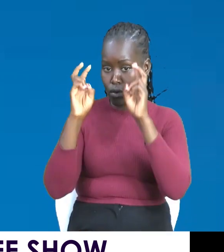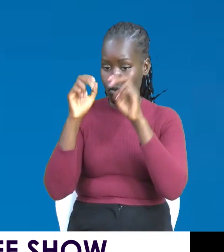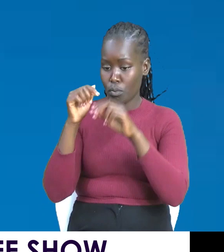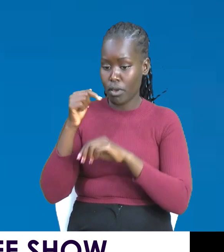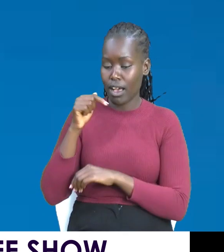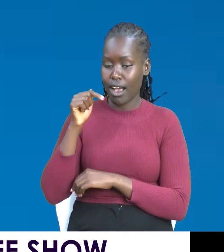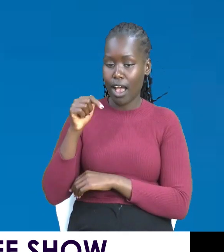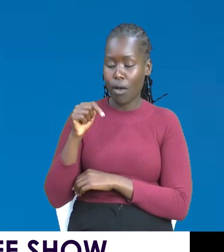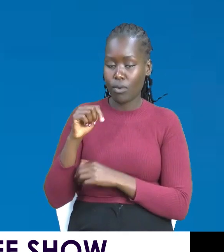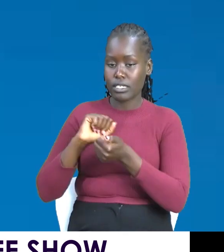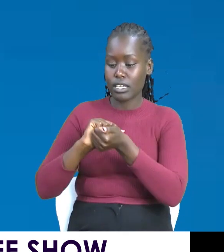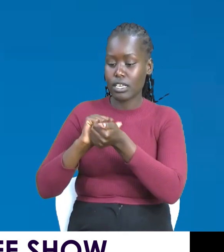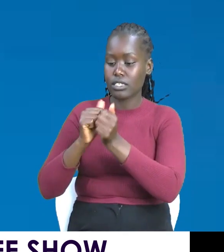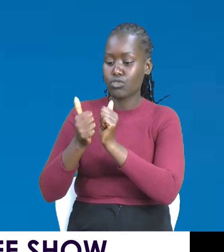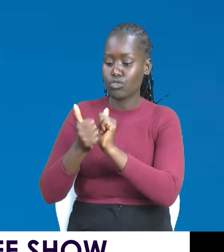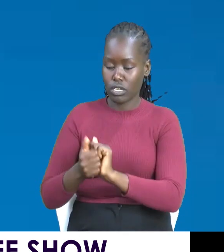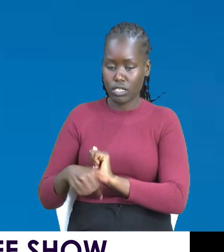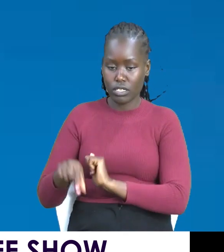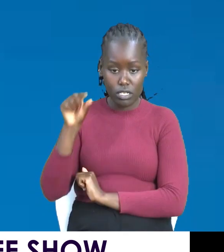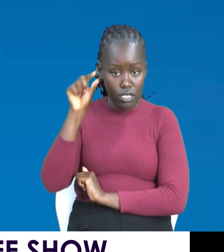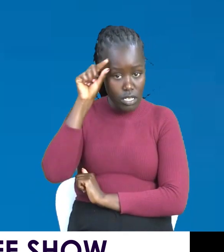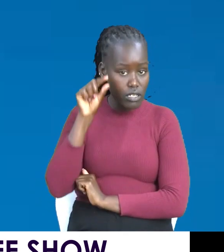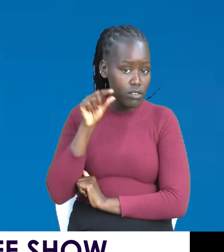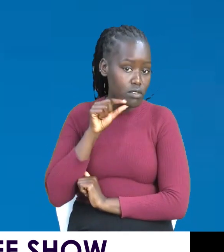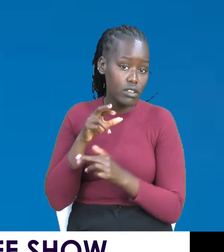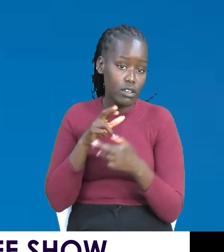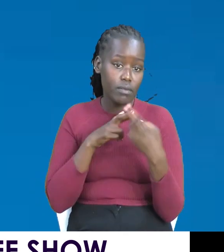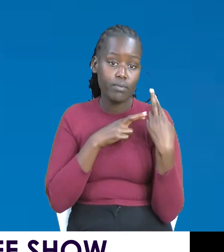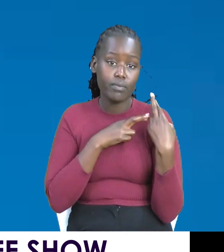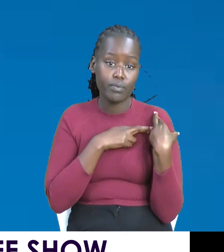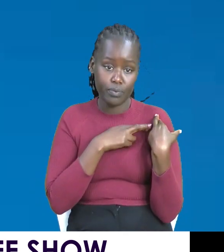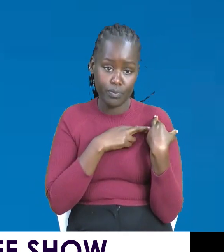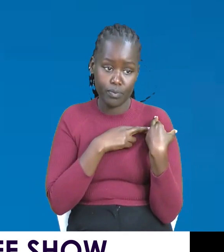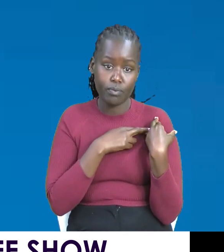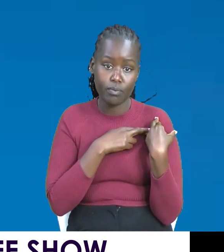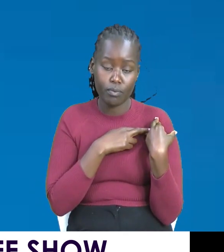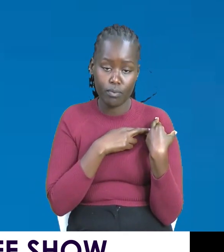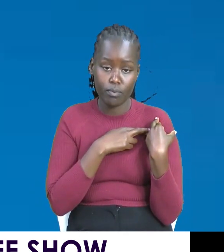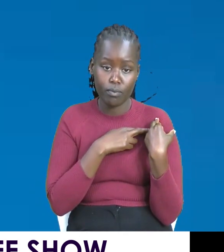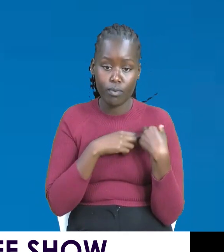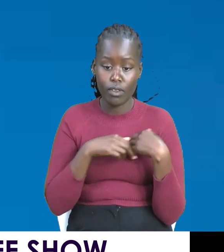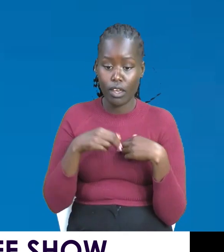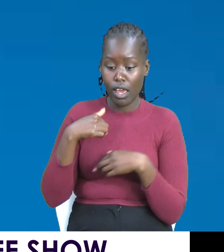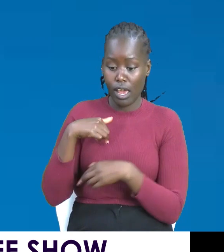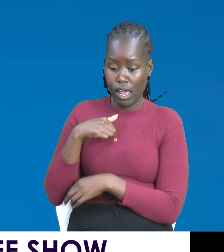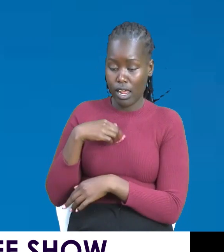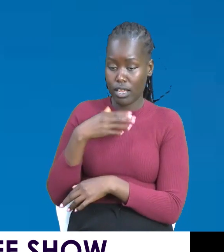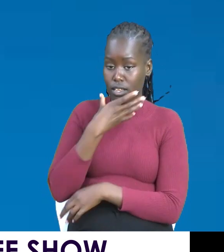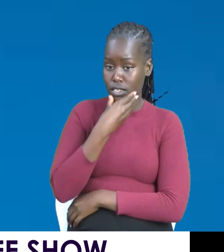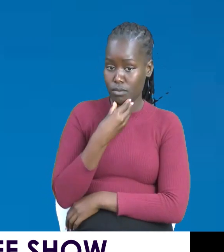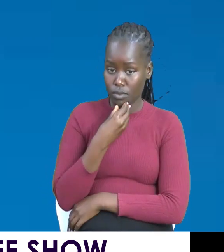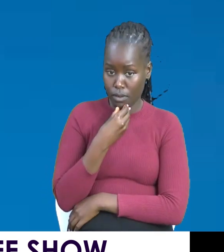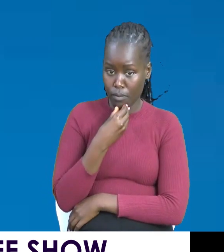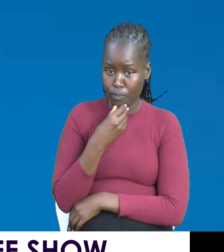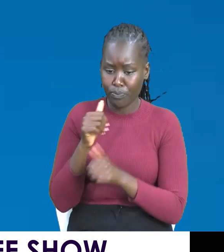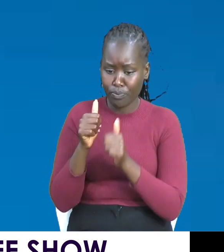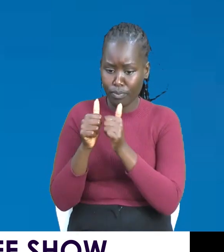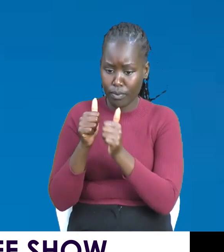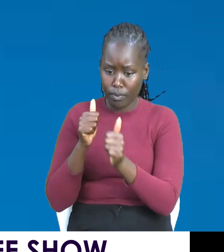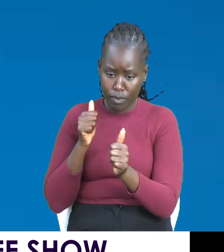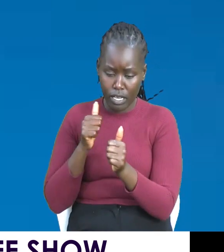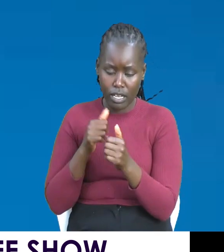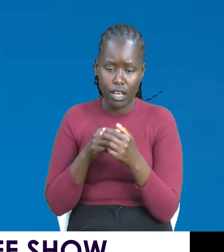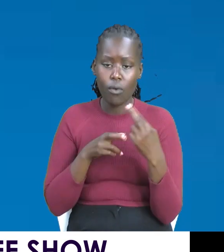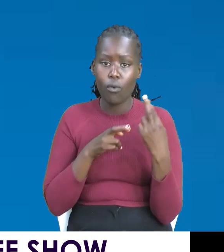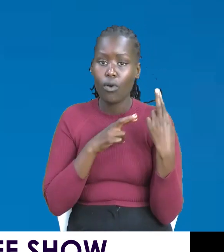today is twisted gender roles. There is a neglect amongst us as men. We are neglecting our